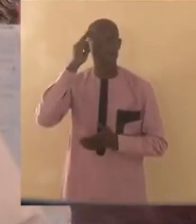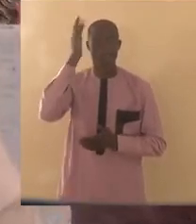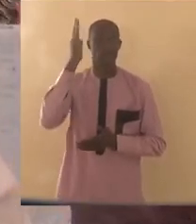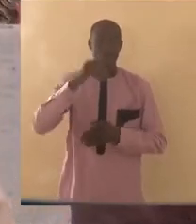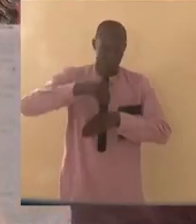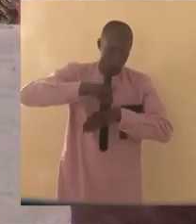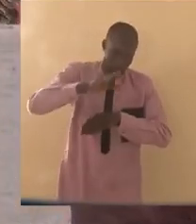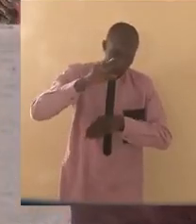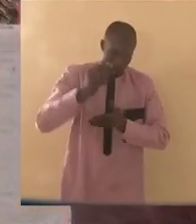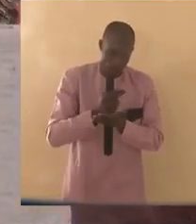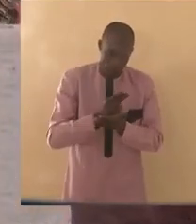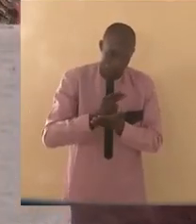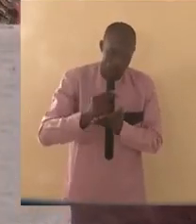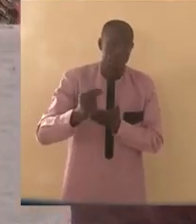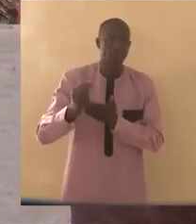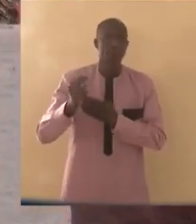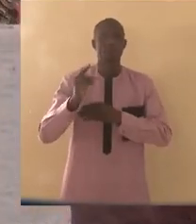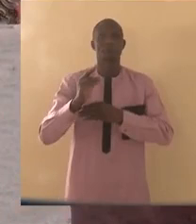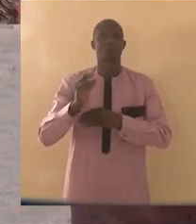here. He will send his Holy